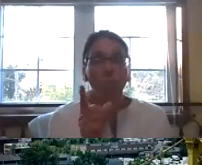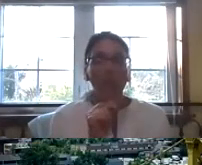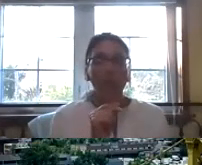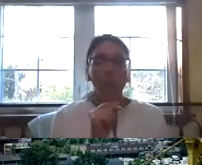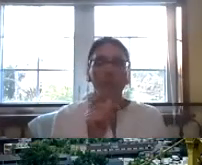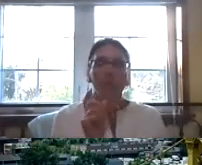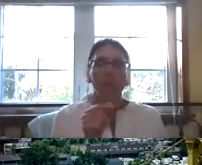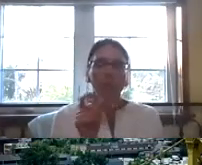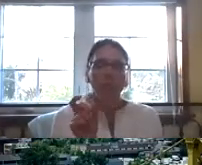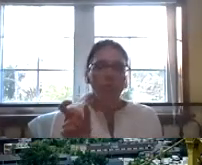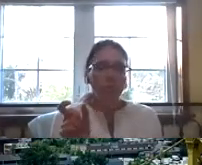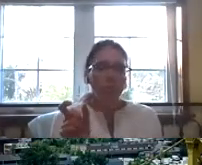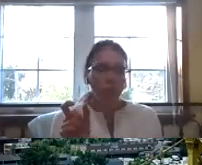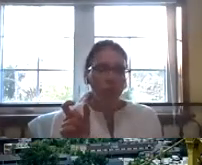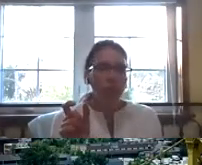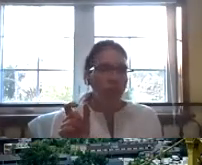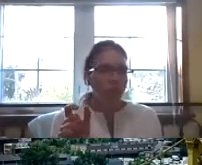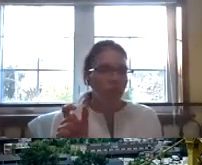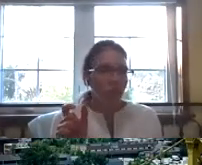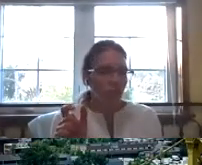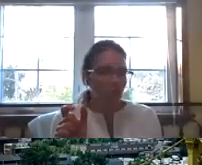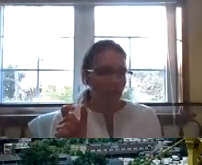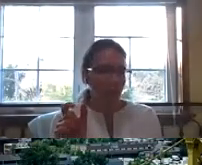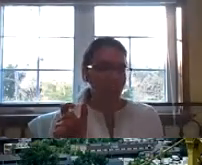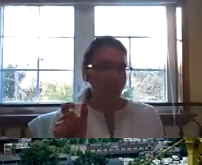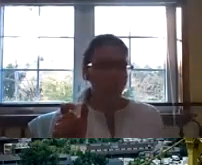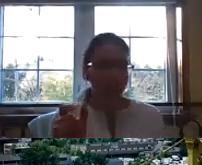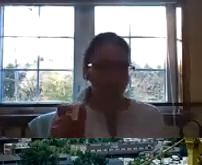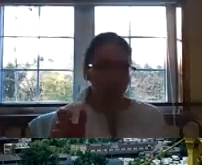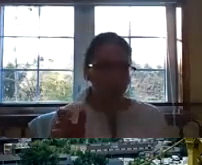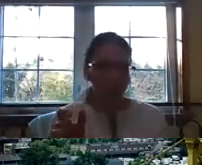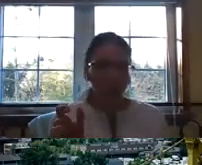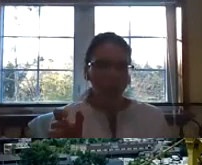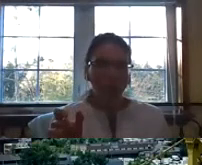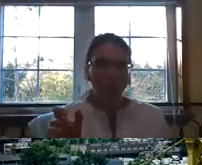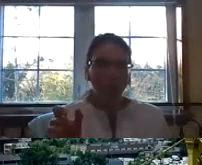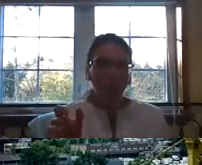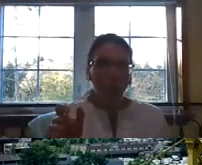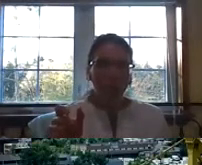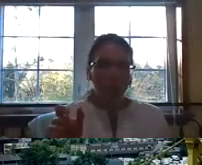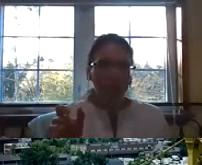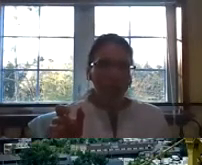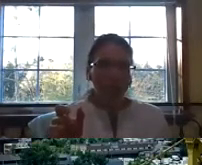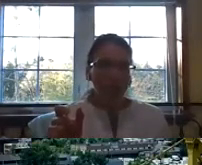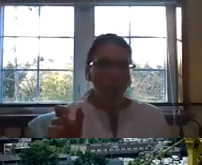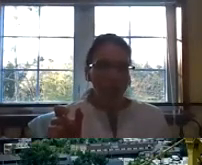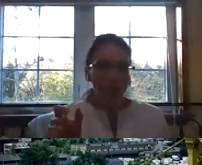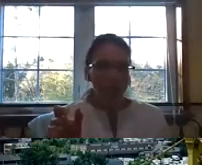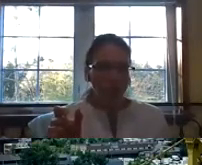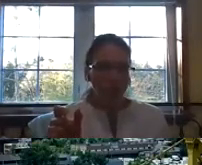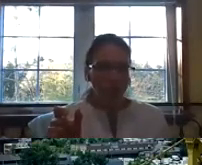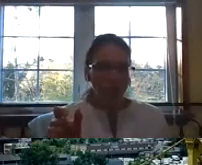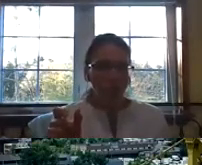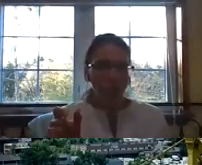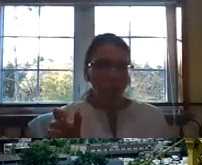Oh, right. Good point. So there is another little weird section of Bartlett, as we all know, that has also the